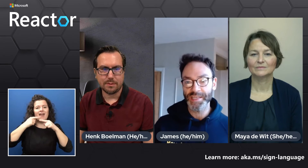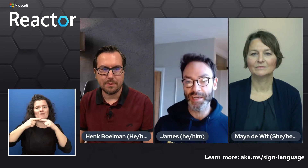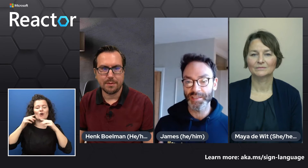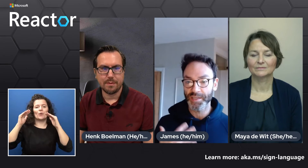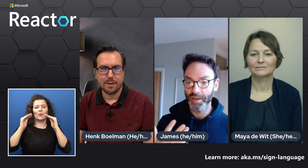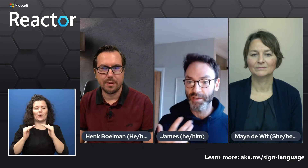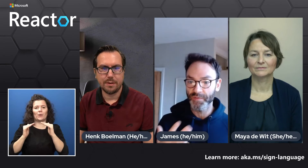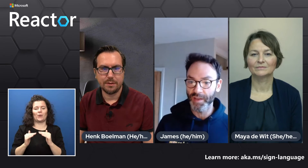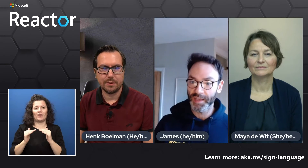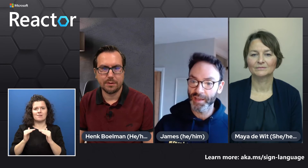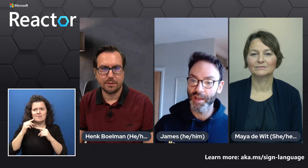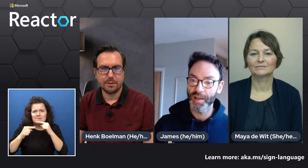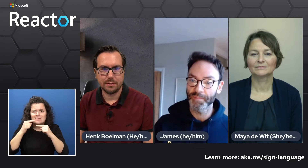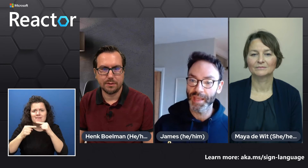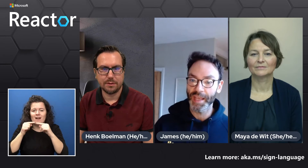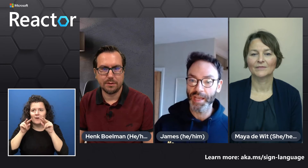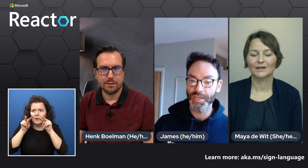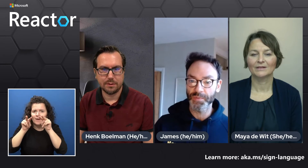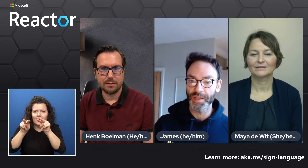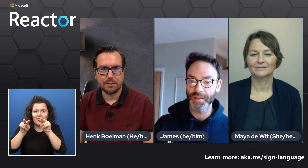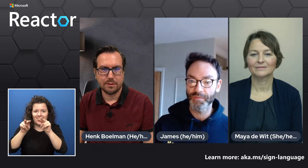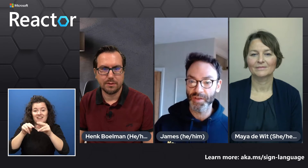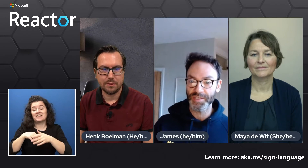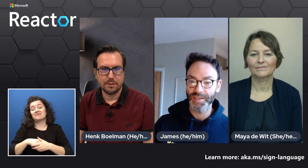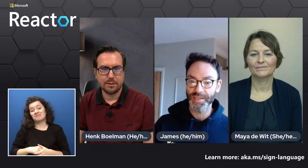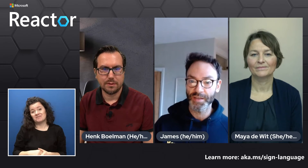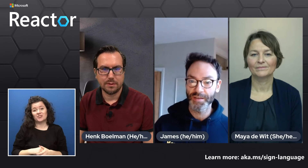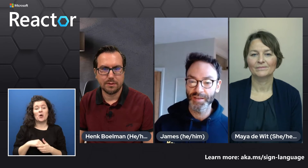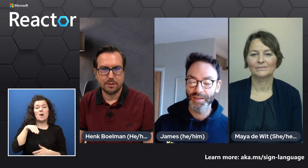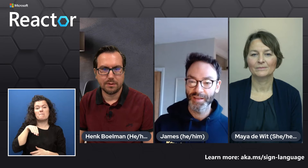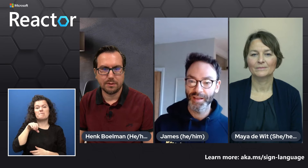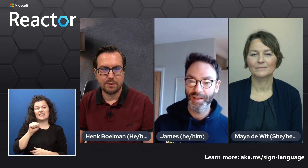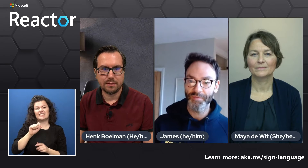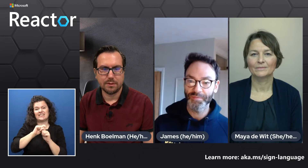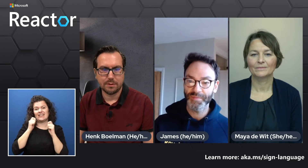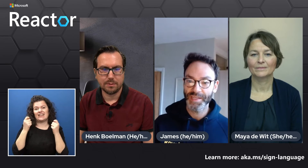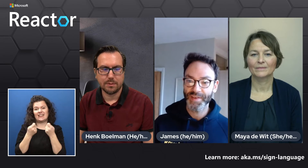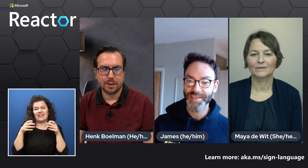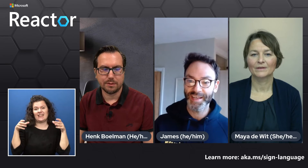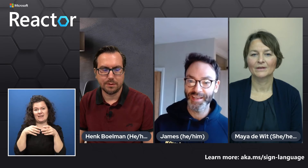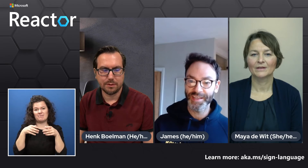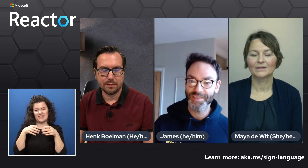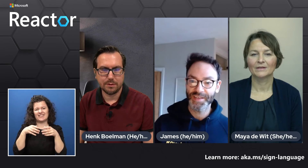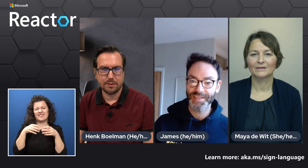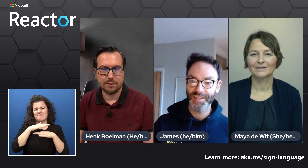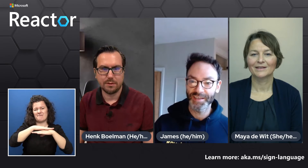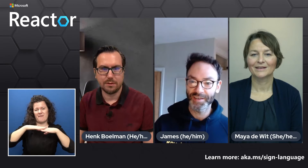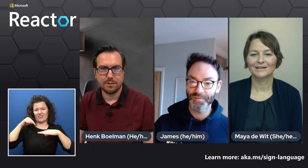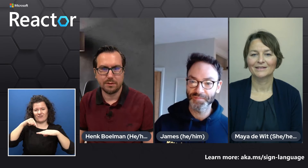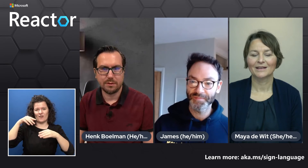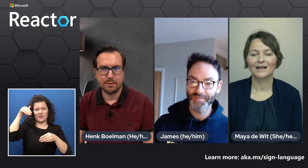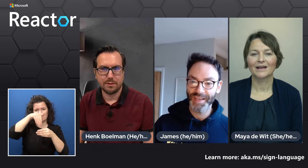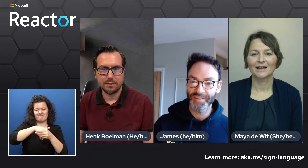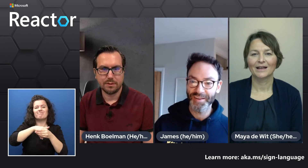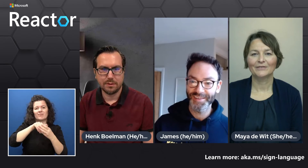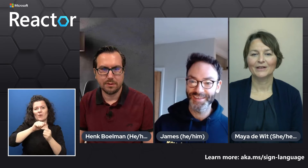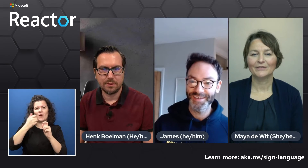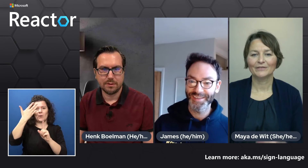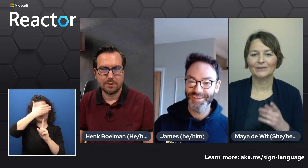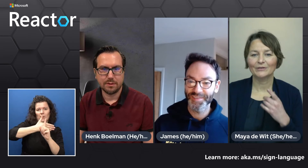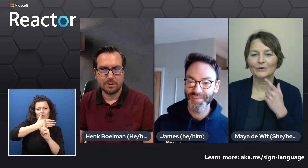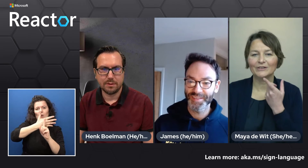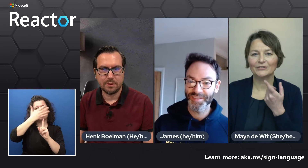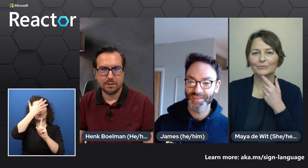lot easier to kind of like engage with virtually. So it's fascinating. It's a fascinating area.